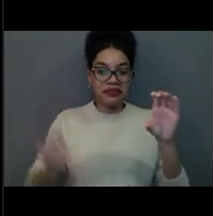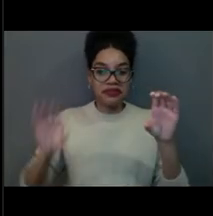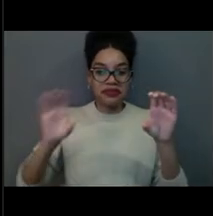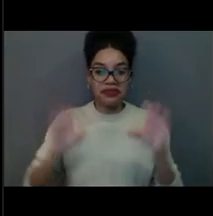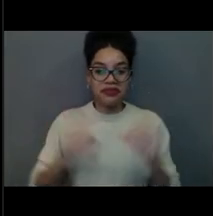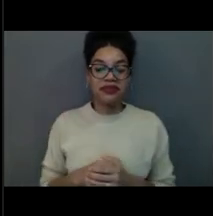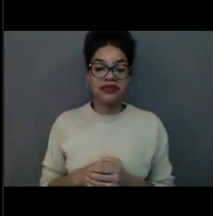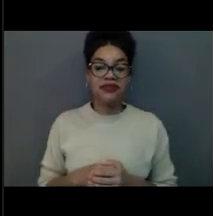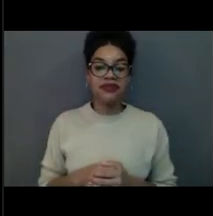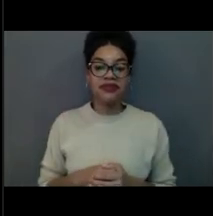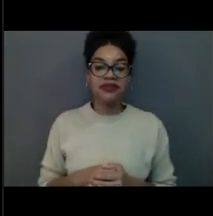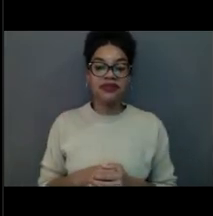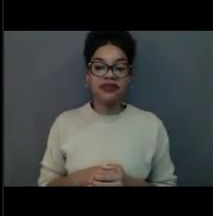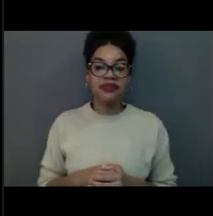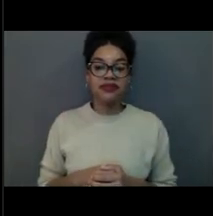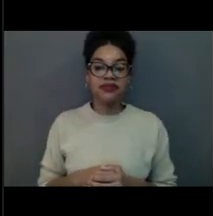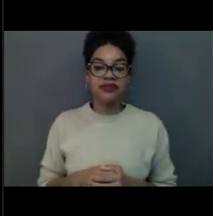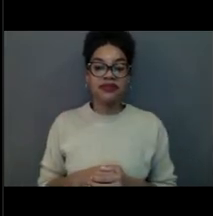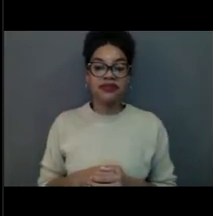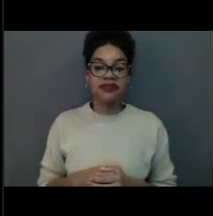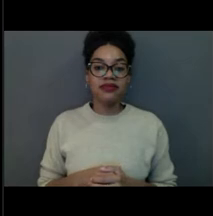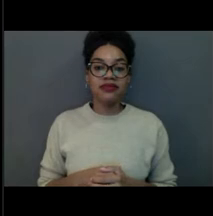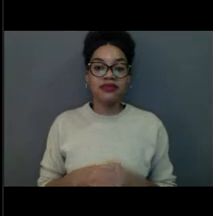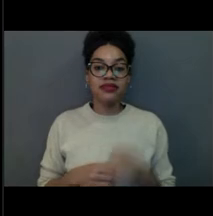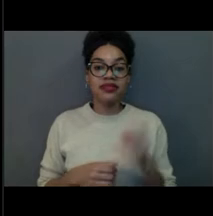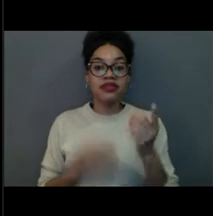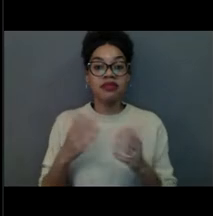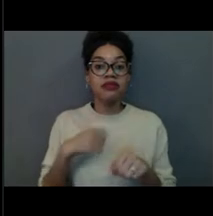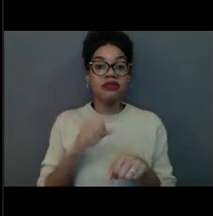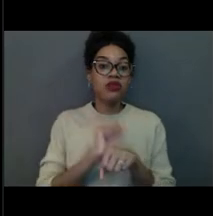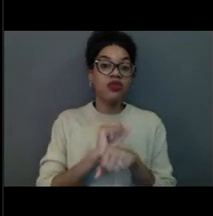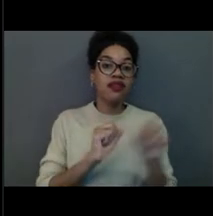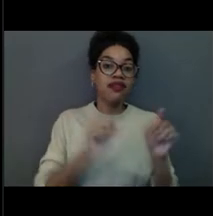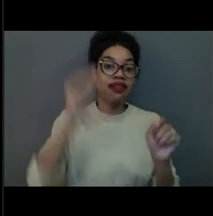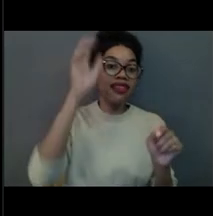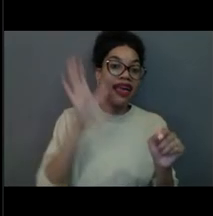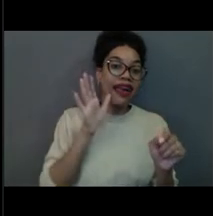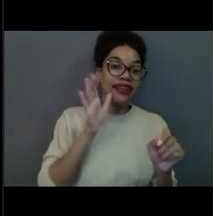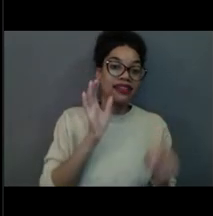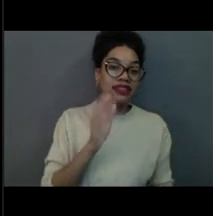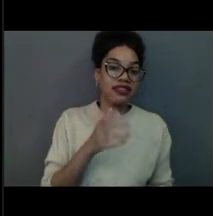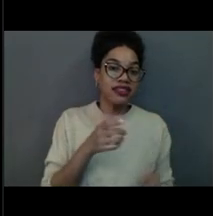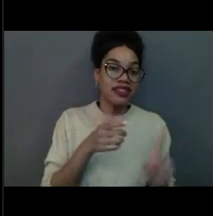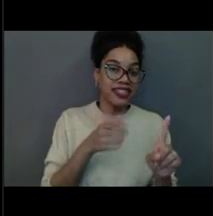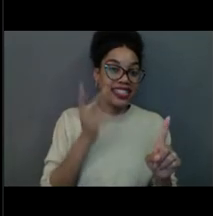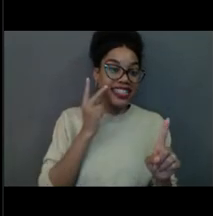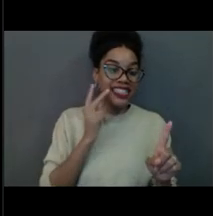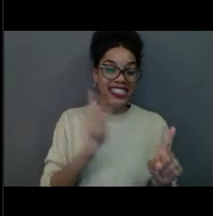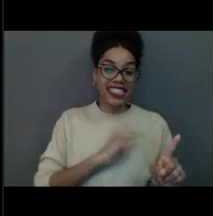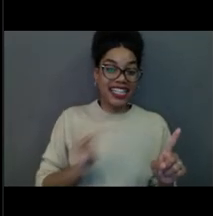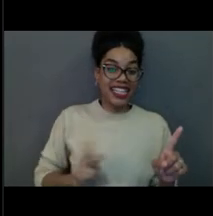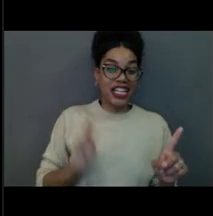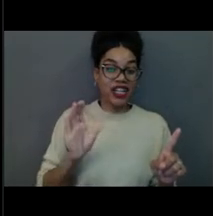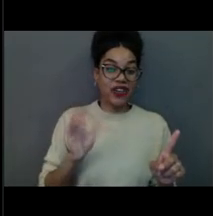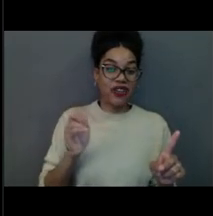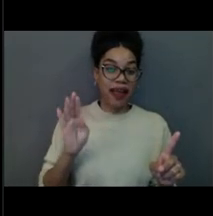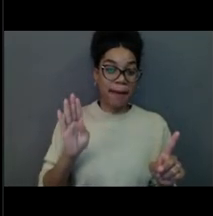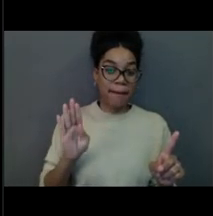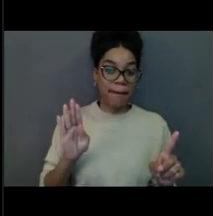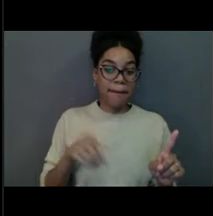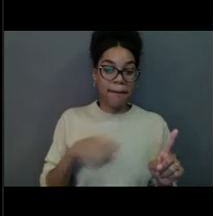inspectors. So I might be up here in Alaska inspecting some king crab, while my